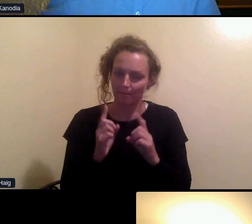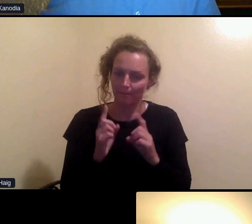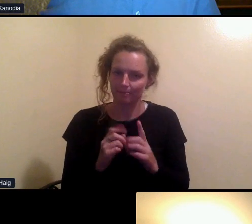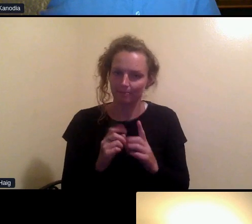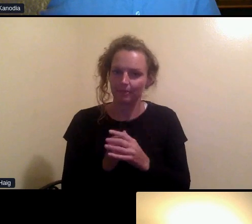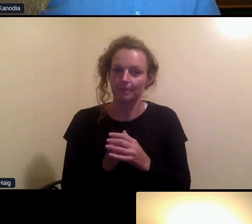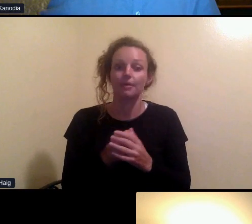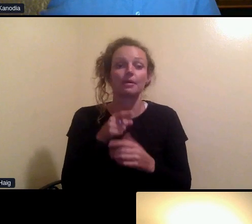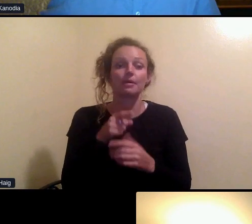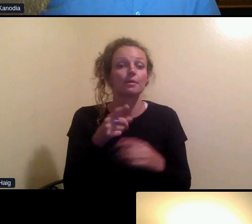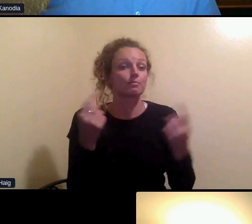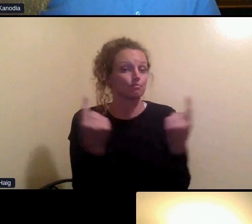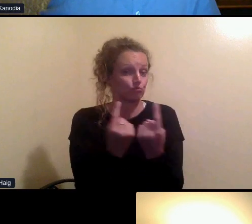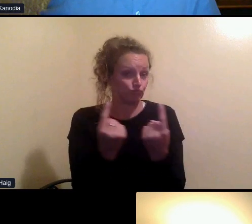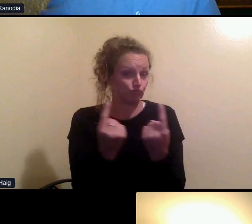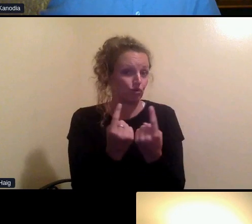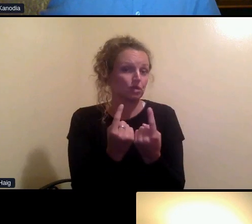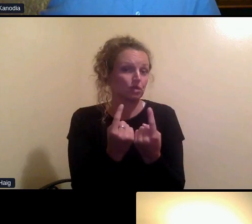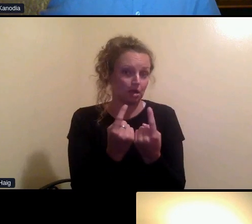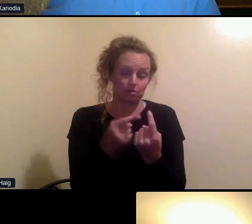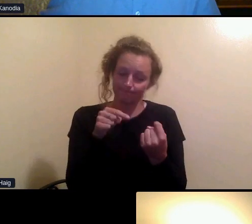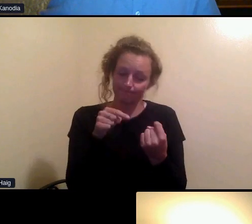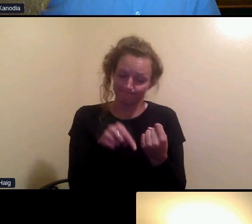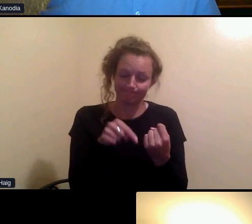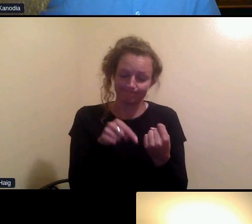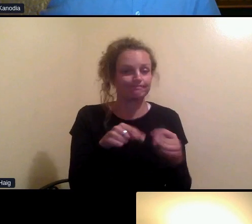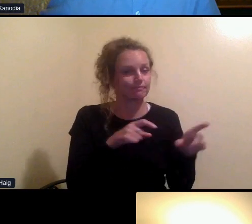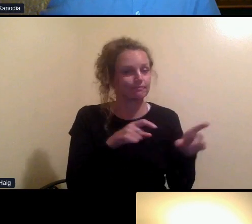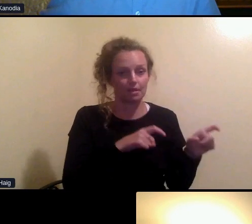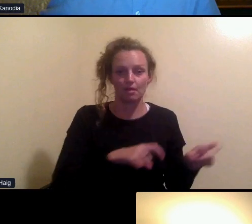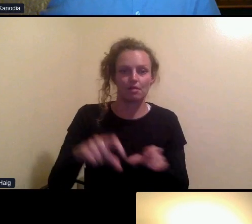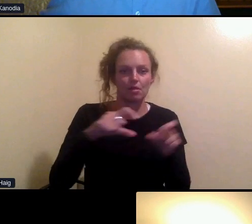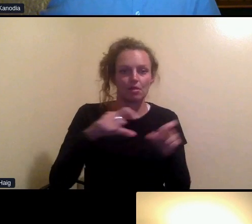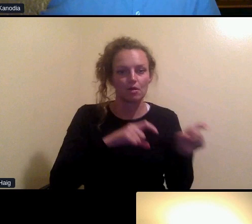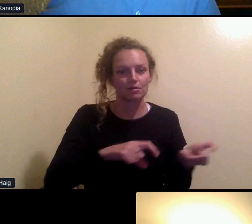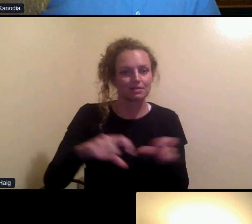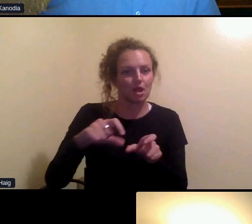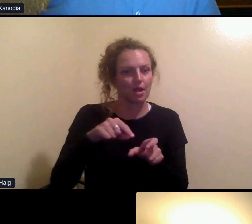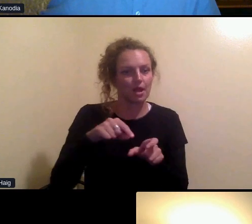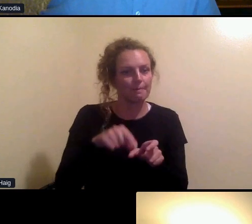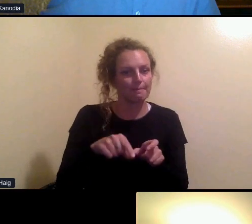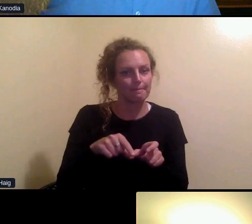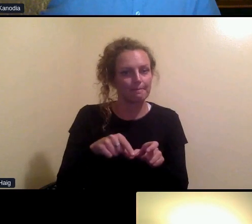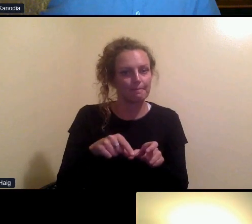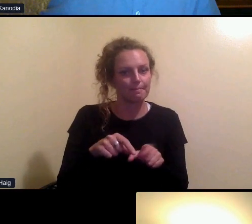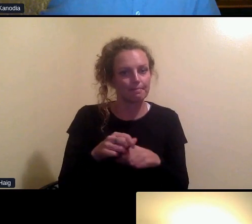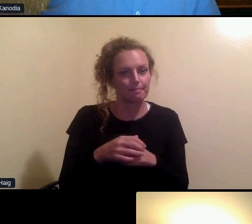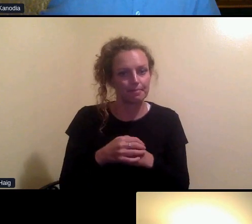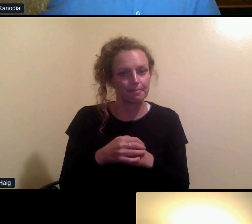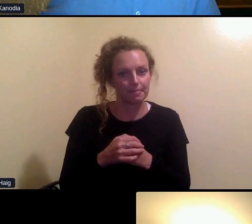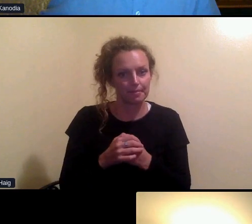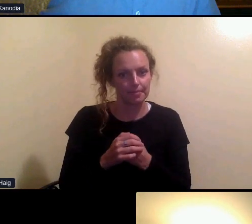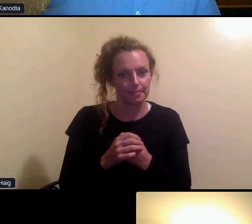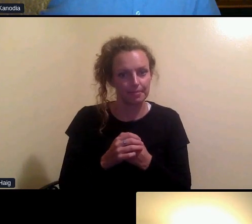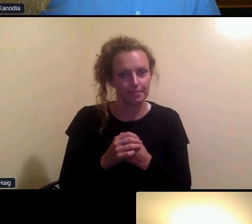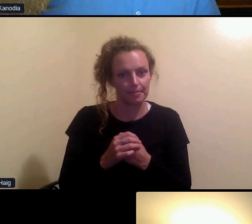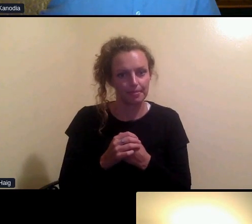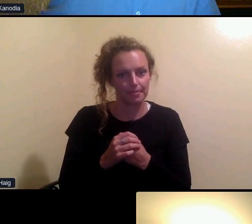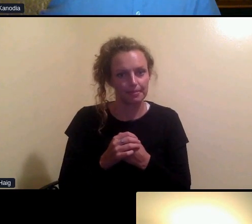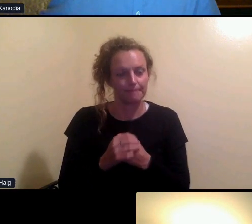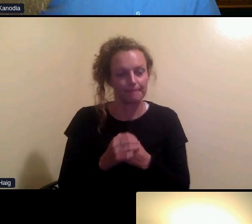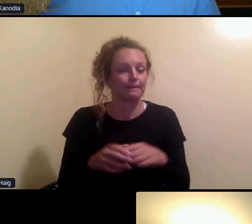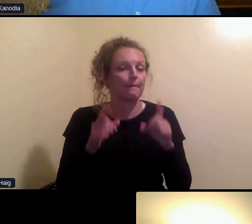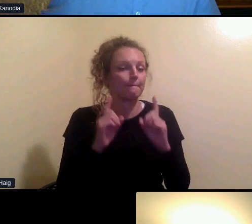time, in many markets, they have not been delivered through the forces of demand and supply. And that